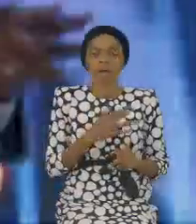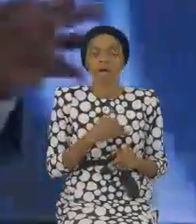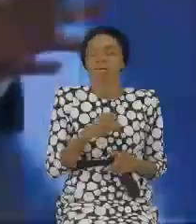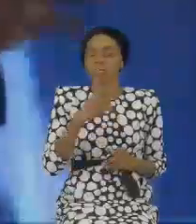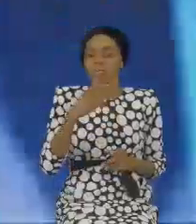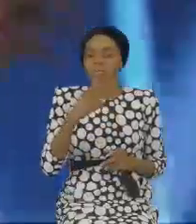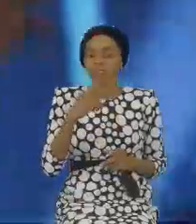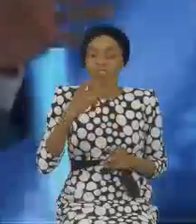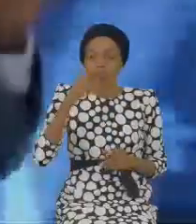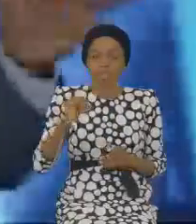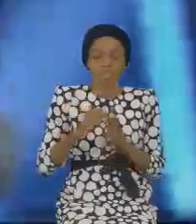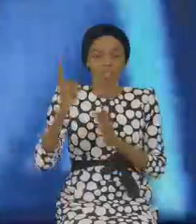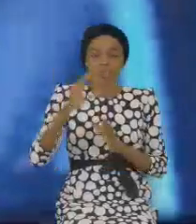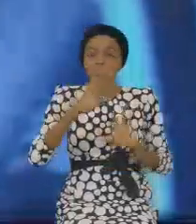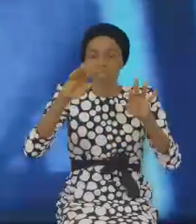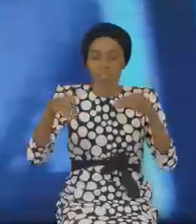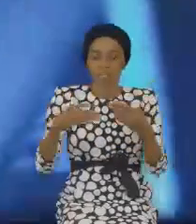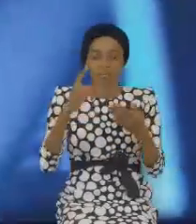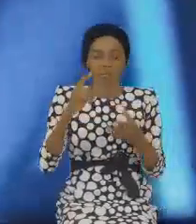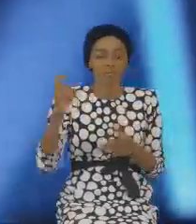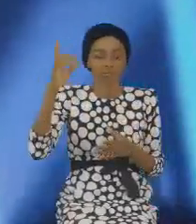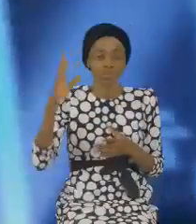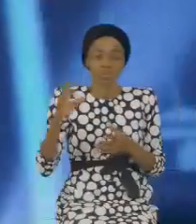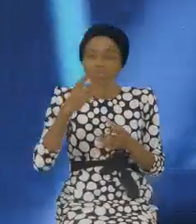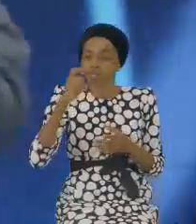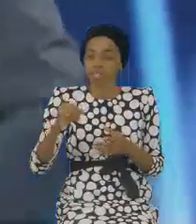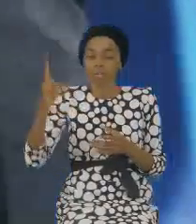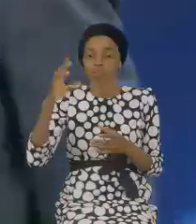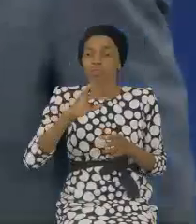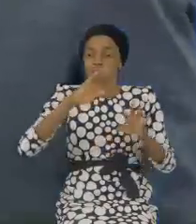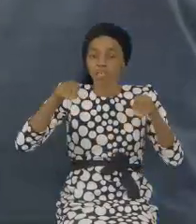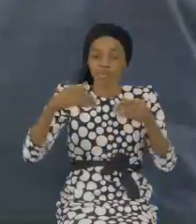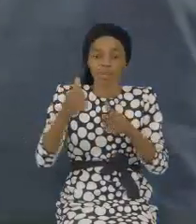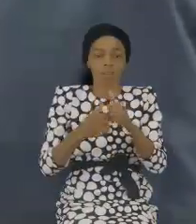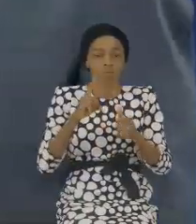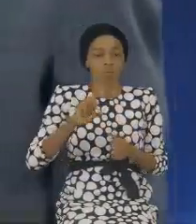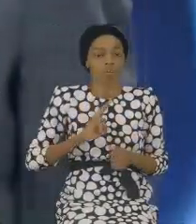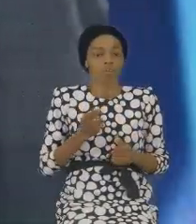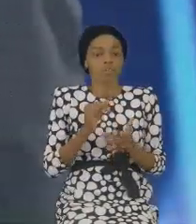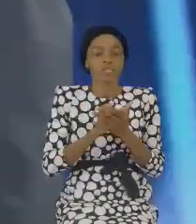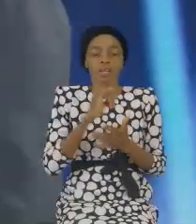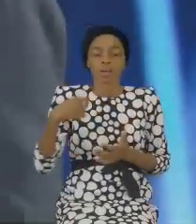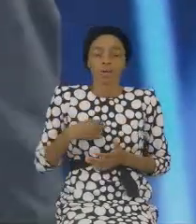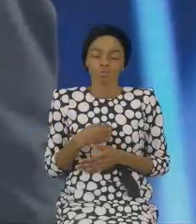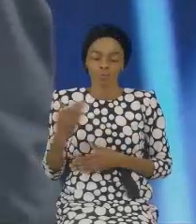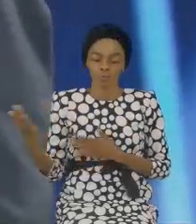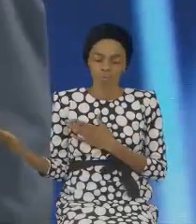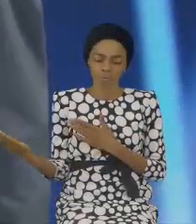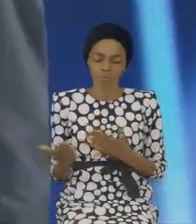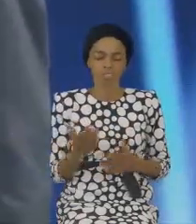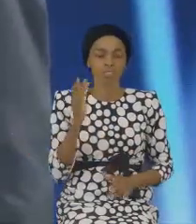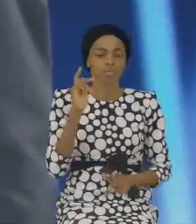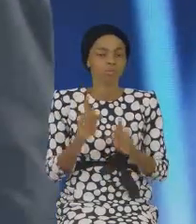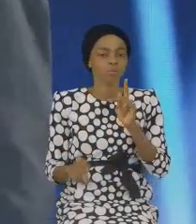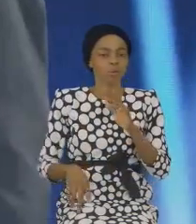given you, a charge he has given every one of us, that will bring the people out of